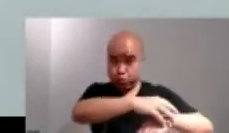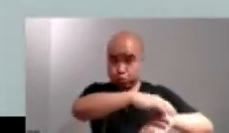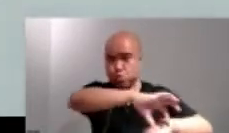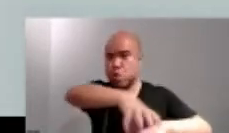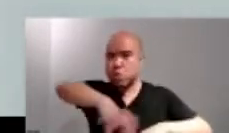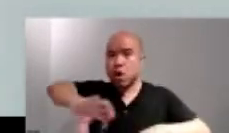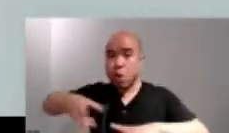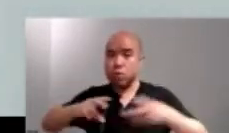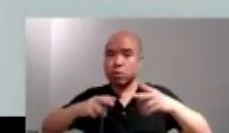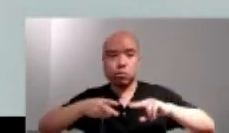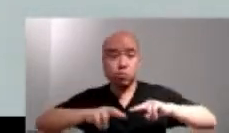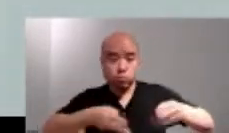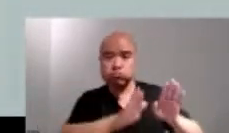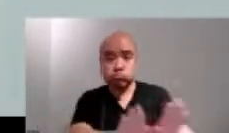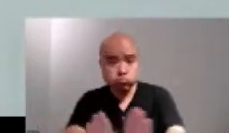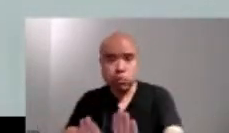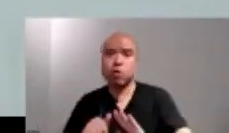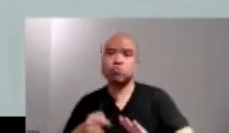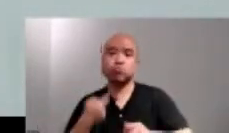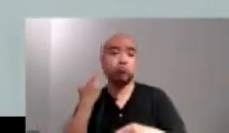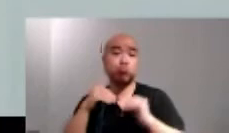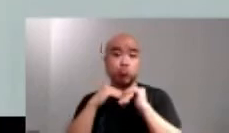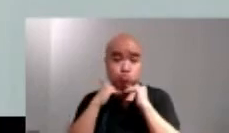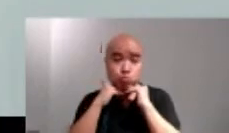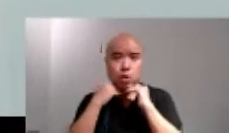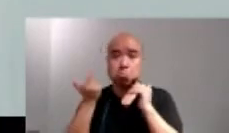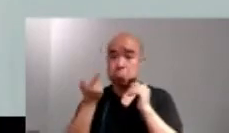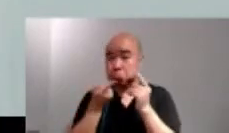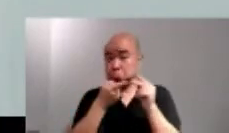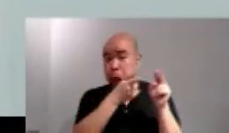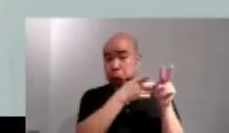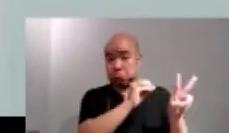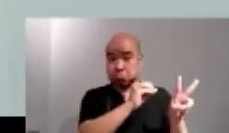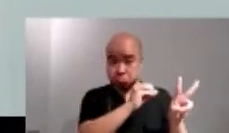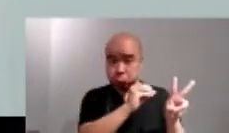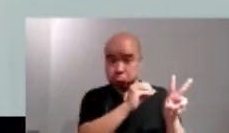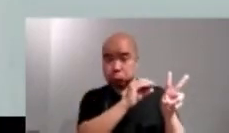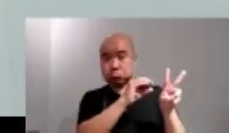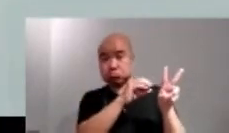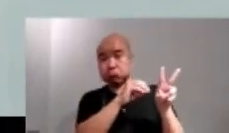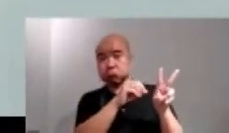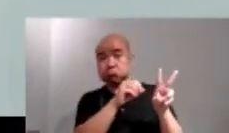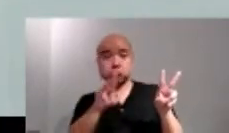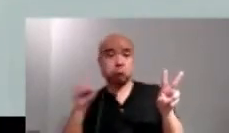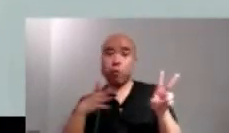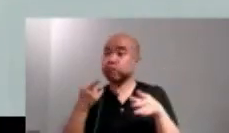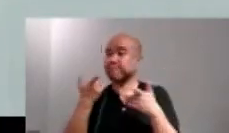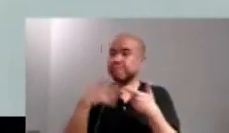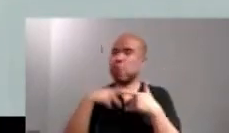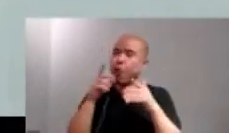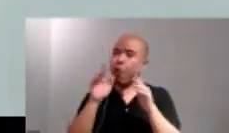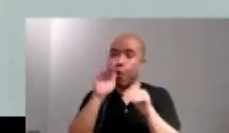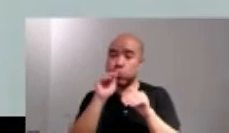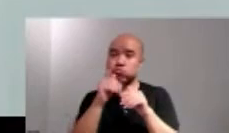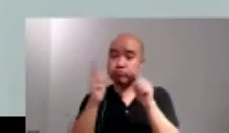player. And so I hope that next year we're gonna meet face to face